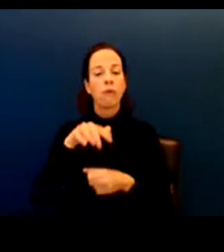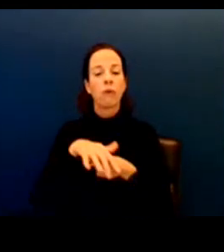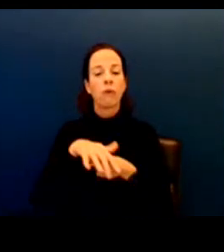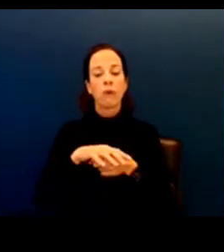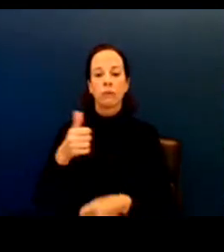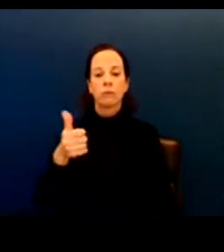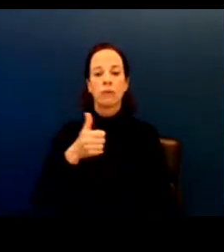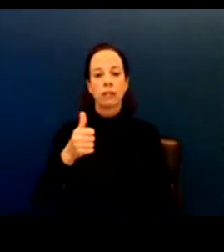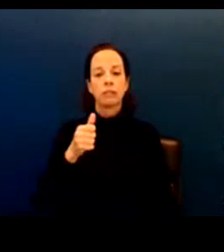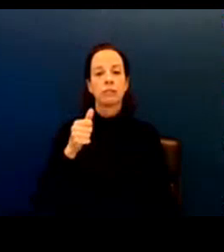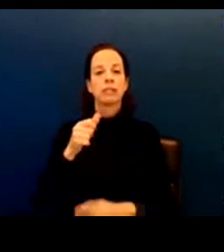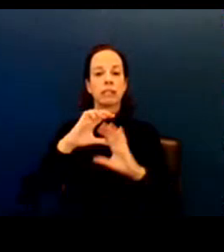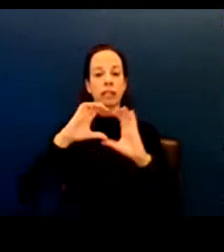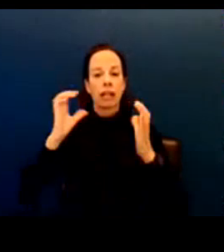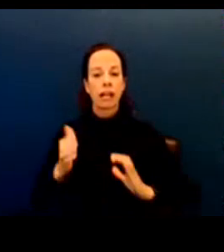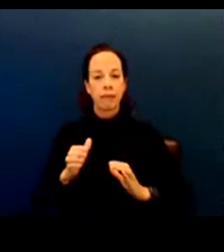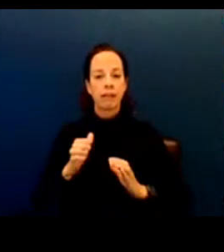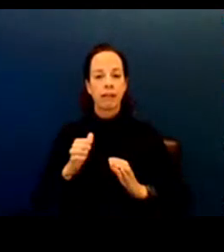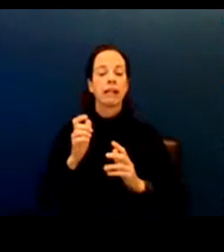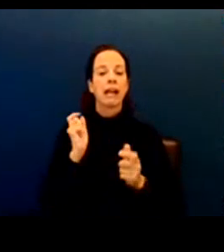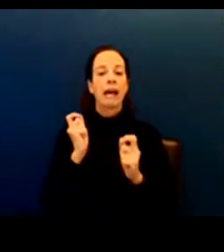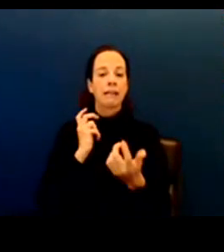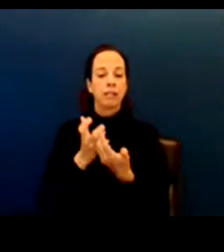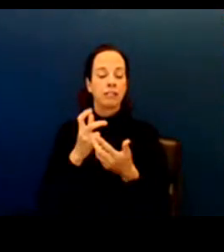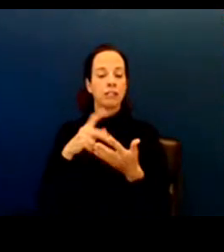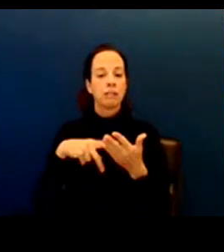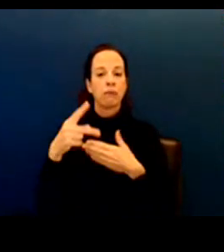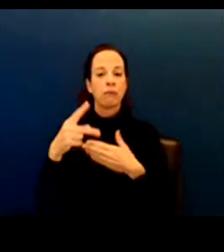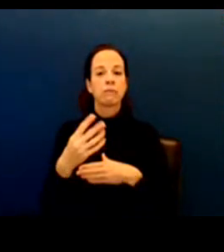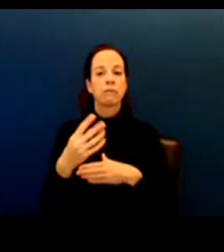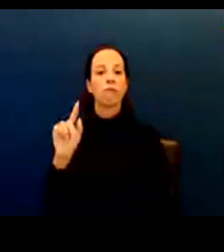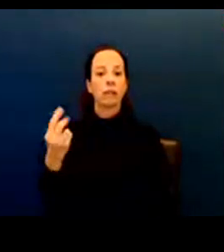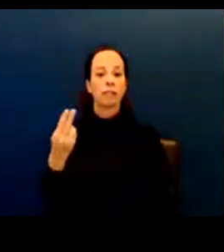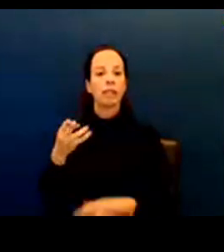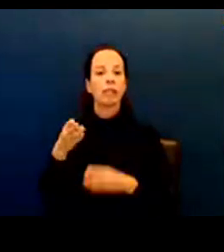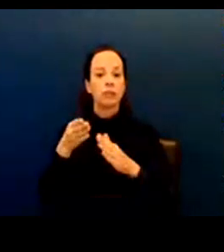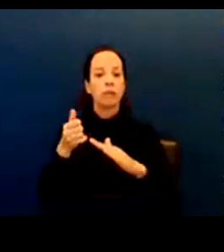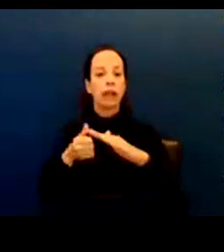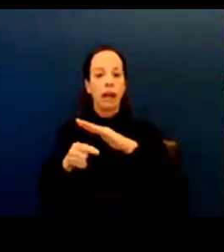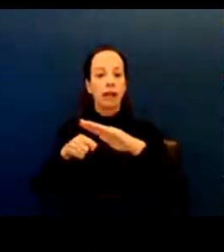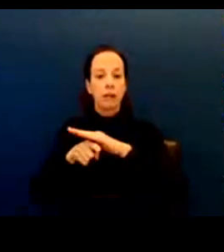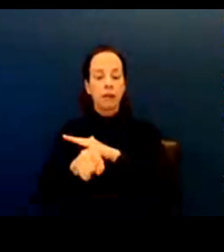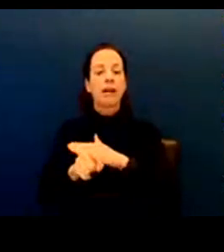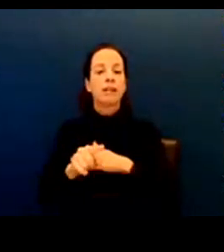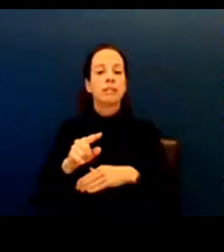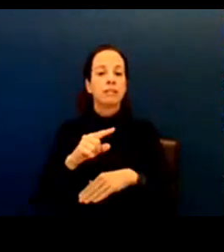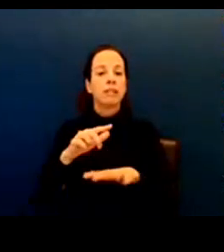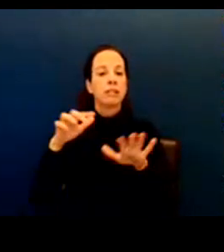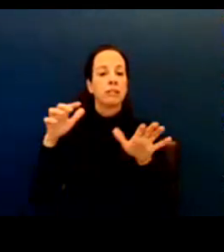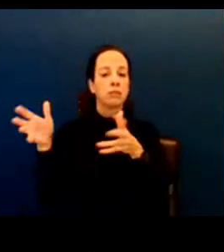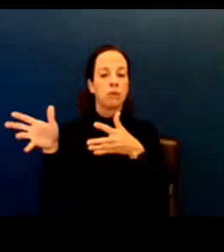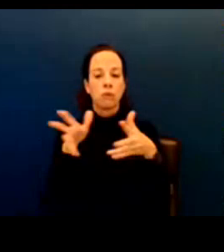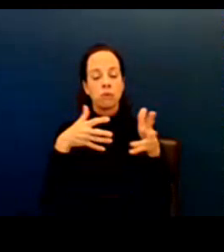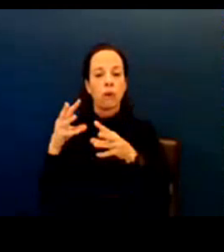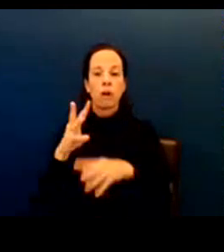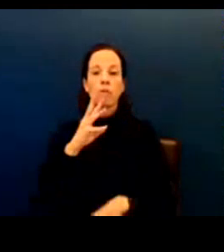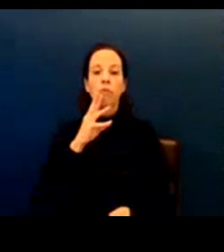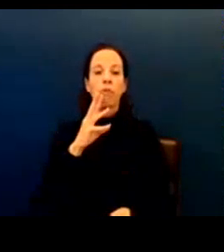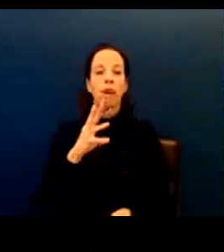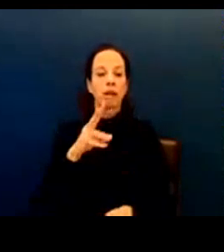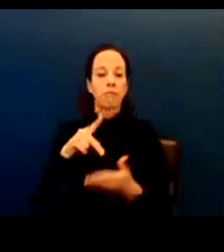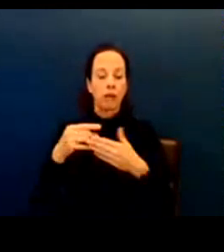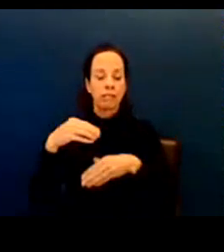climate adaptation programs 14th Street Underpass Stormwater Pump Station Planning Project in Riverside County.